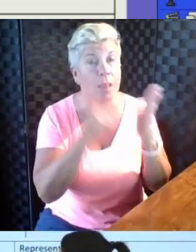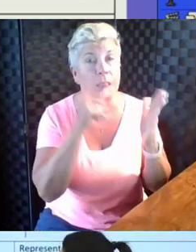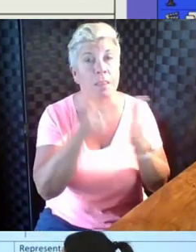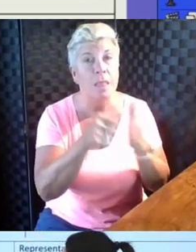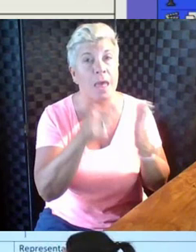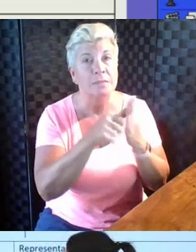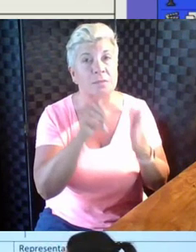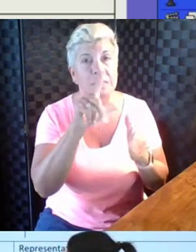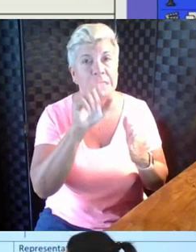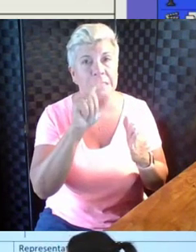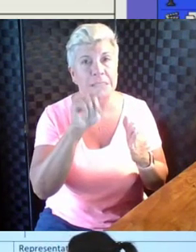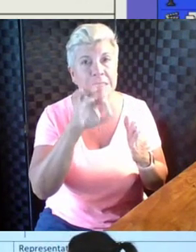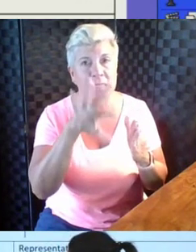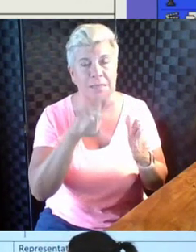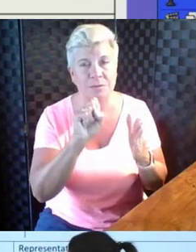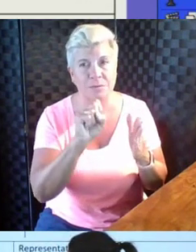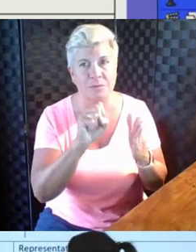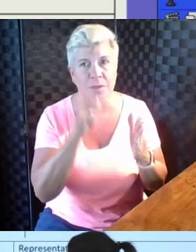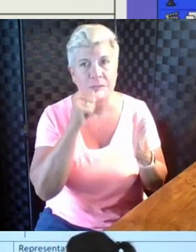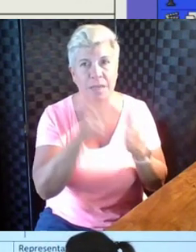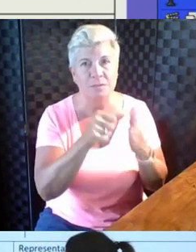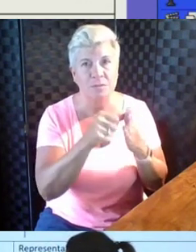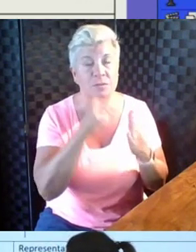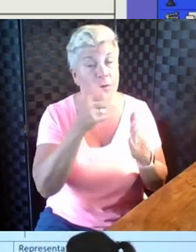letters. Don't forget your